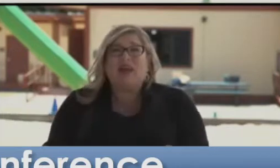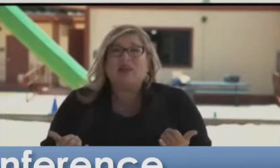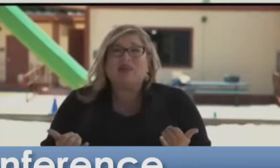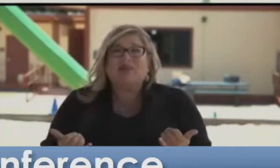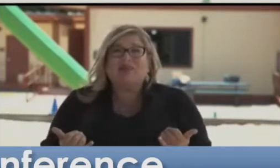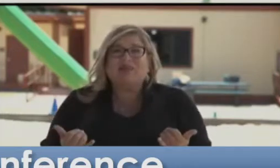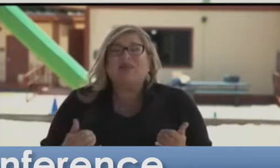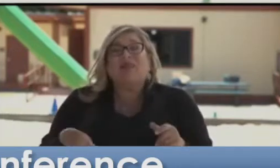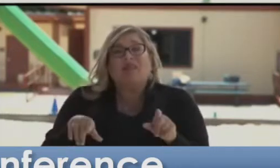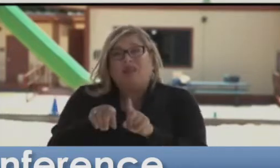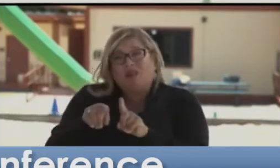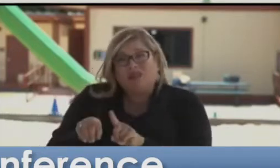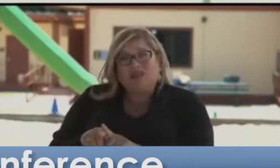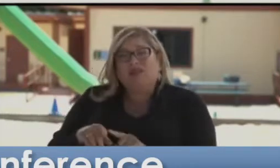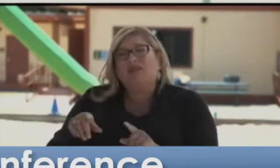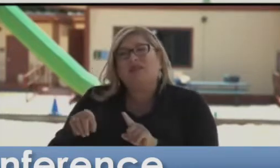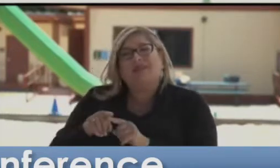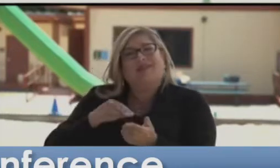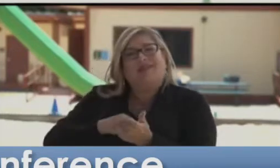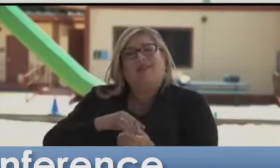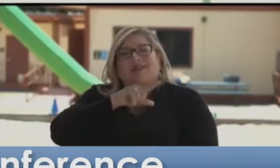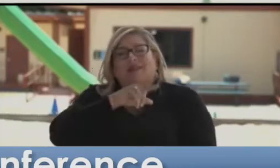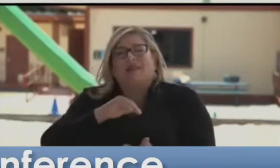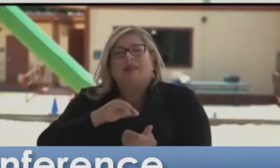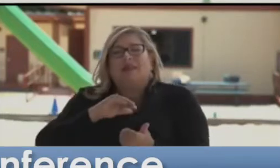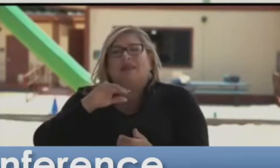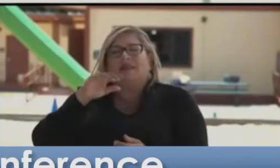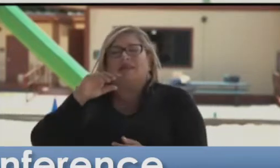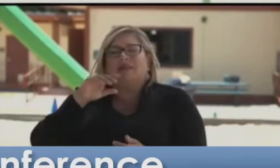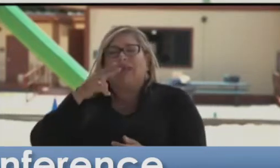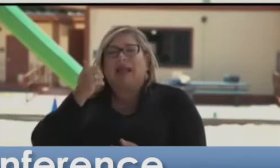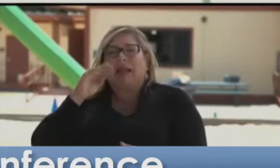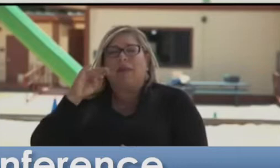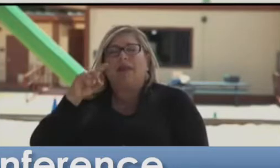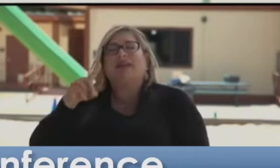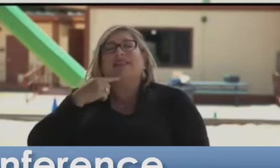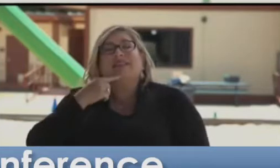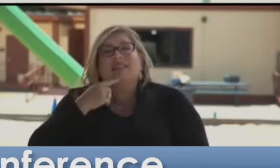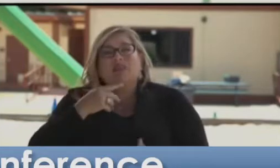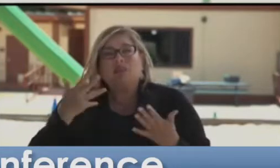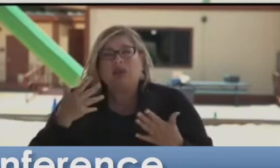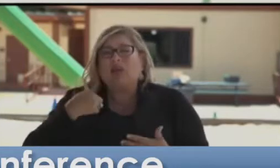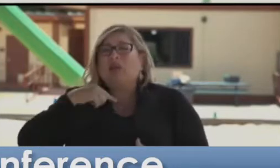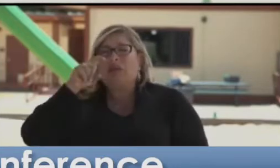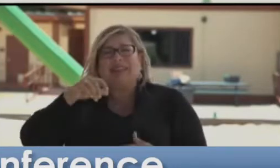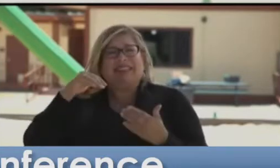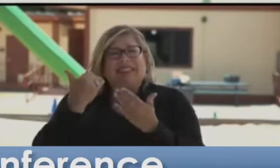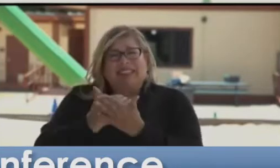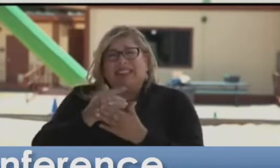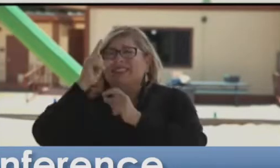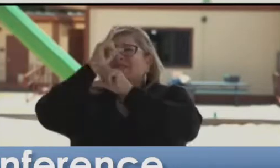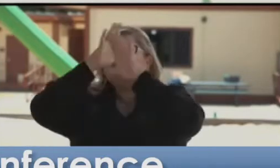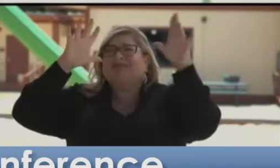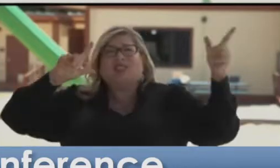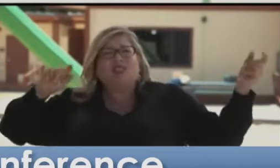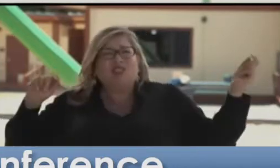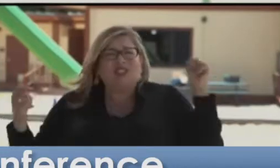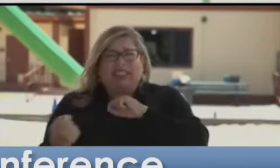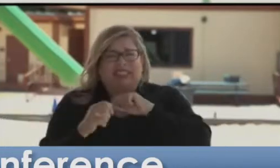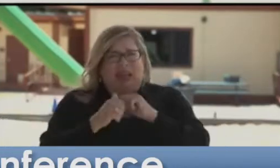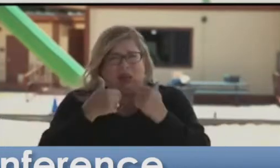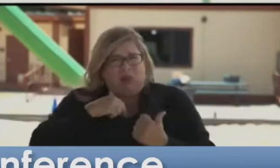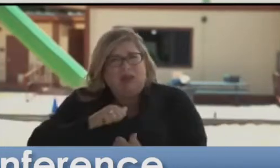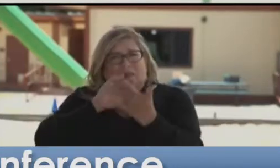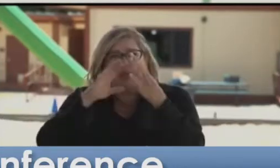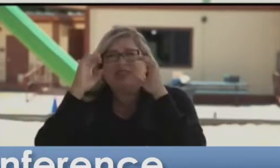same time, to say, as Dr. Darling Hammond has said, we must reimagine how we approach education. We must look at